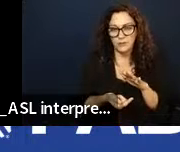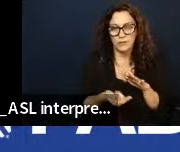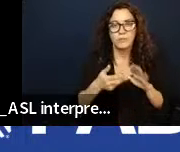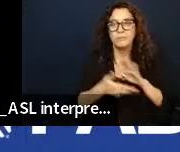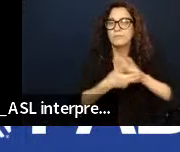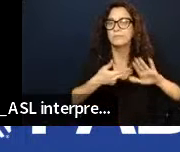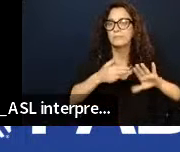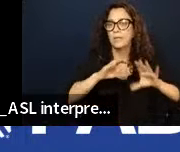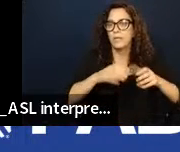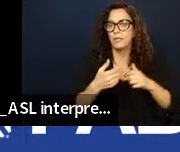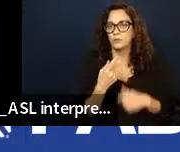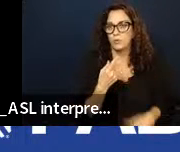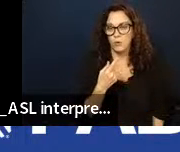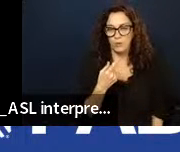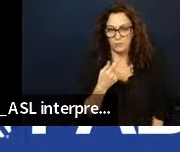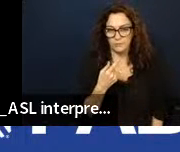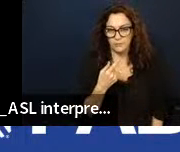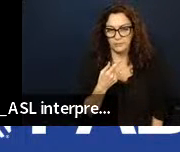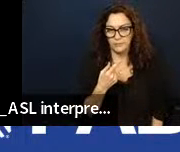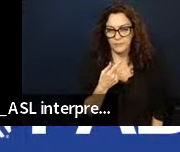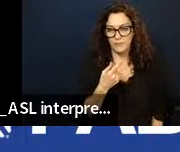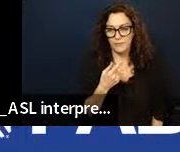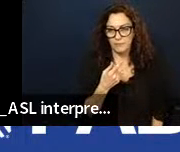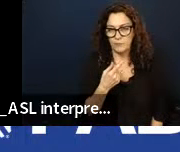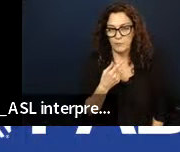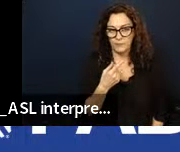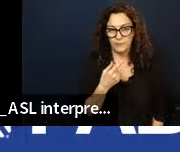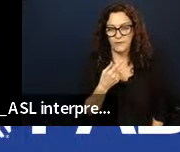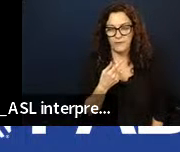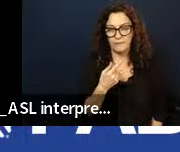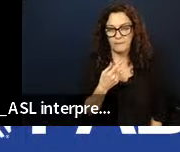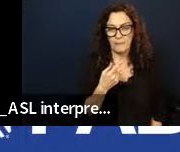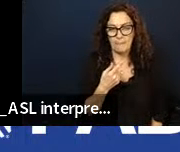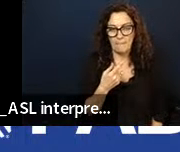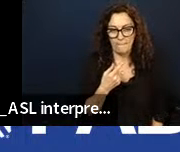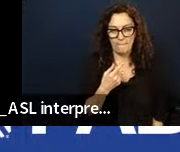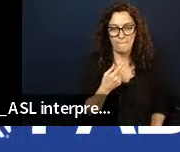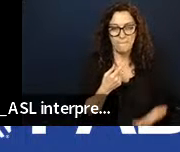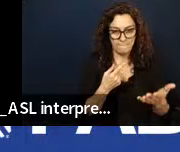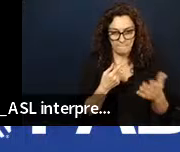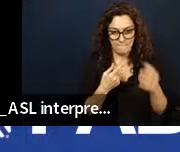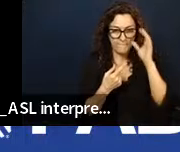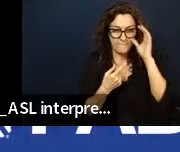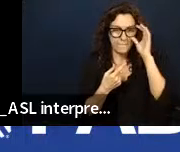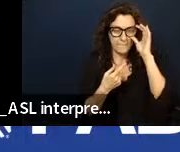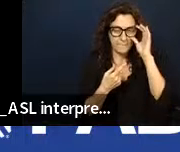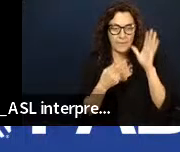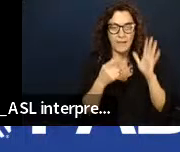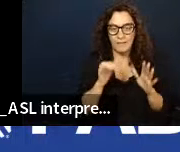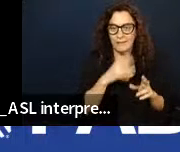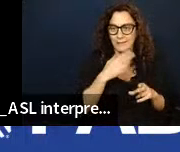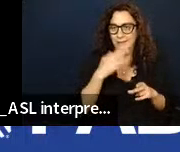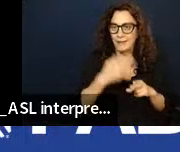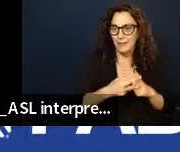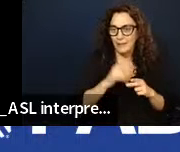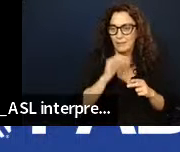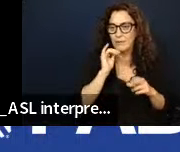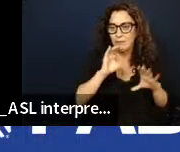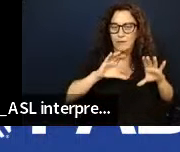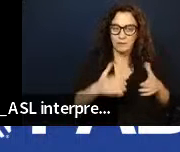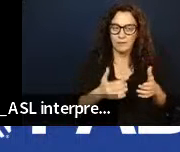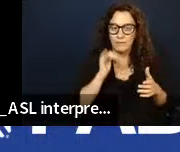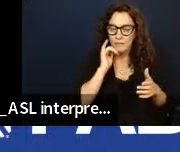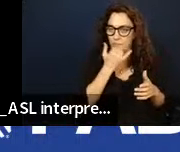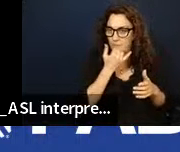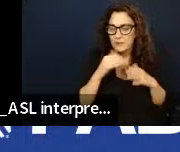describe. The name is, obviously located right here for whatever the misconduct is. And what we see in